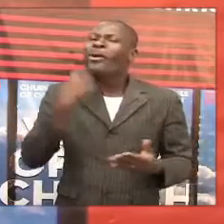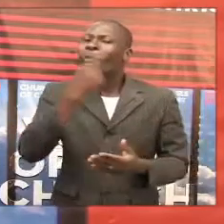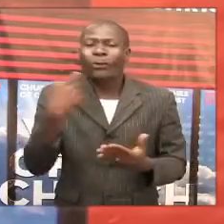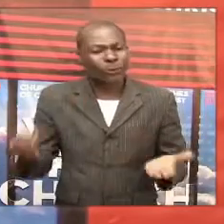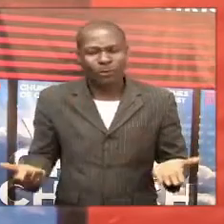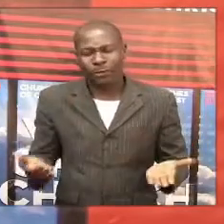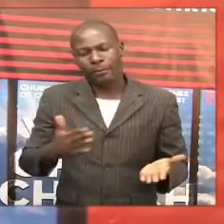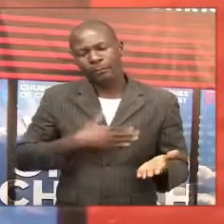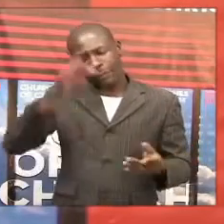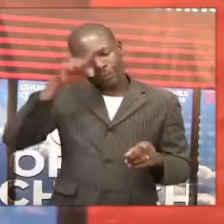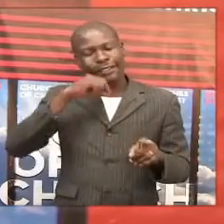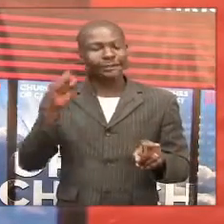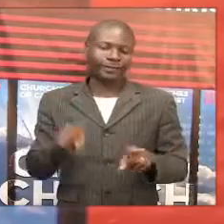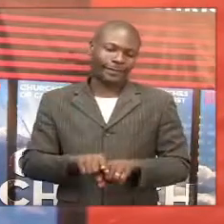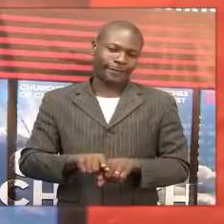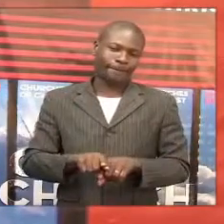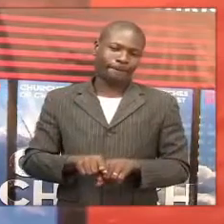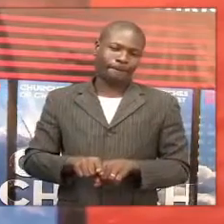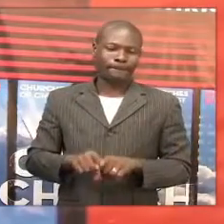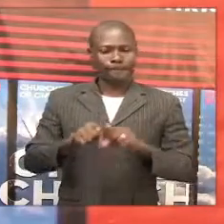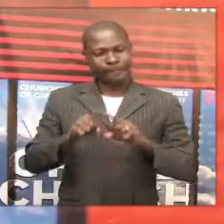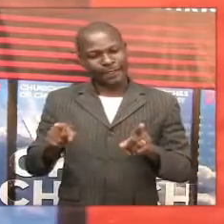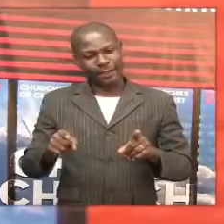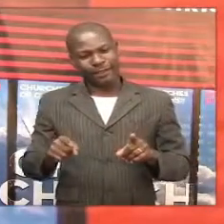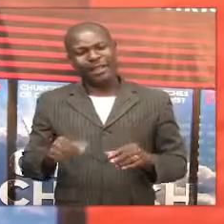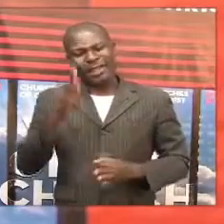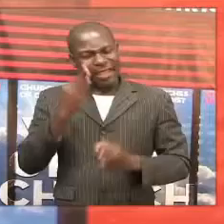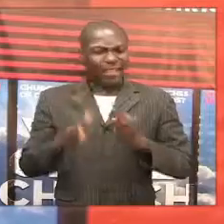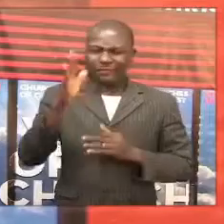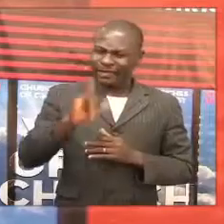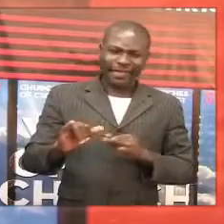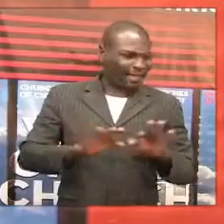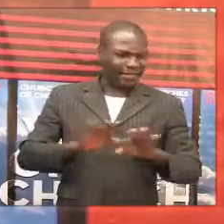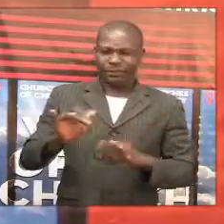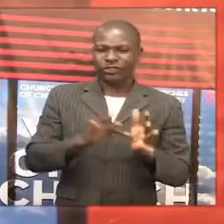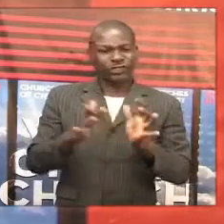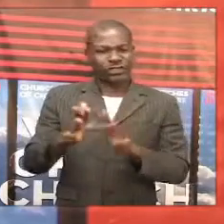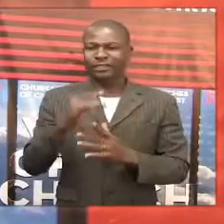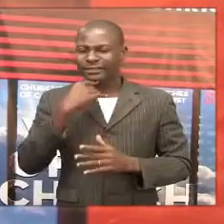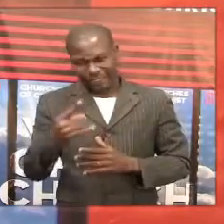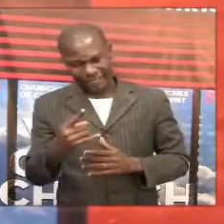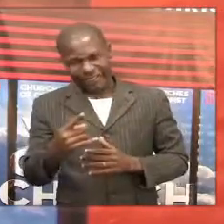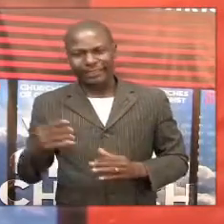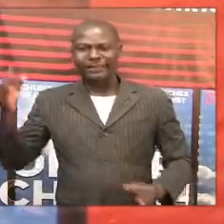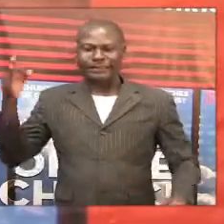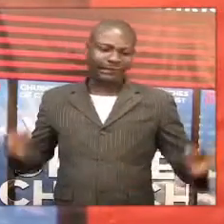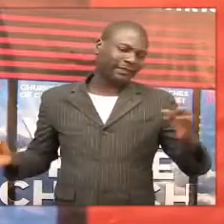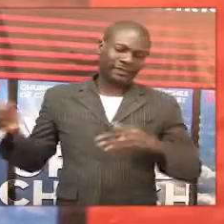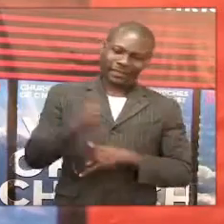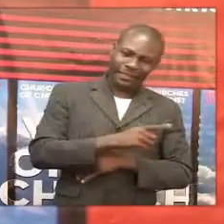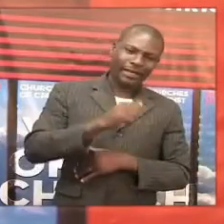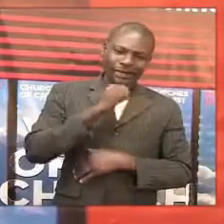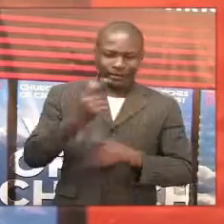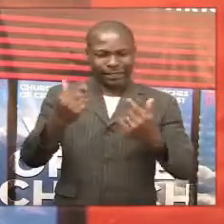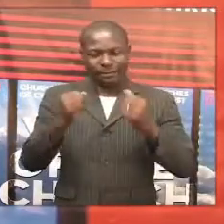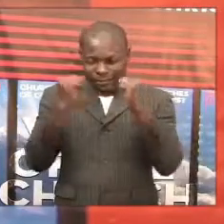utiame. Na. So omu chile muse. Yesu se. Atemuda no. Yema mpa ye na ama awobra.